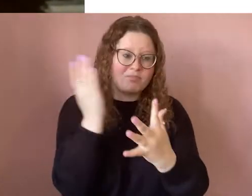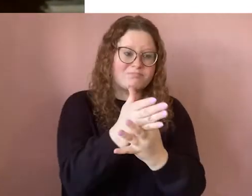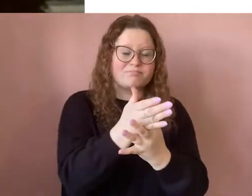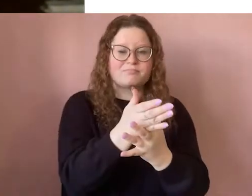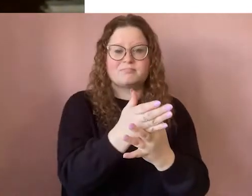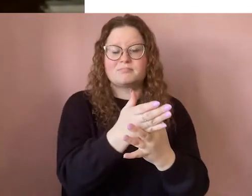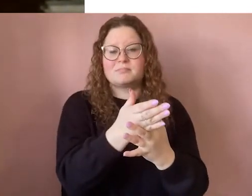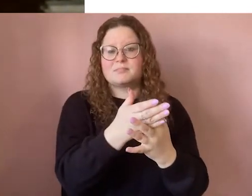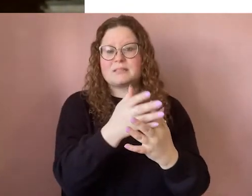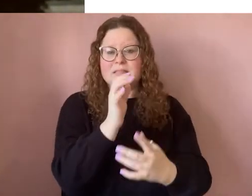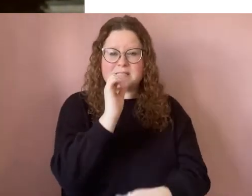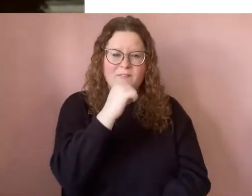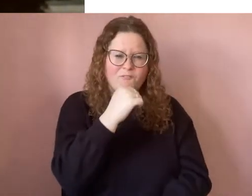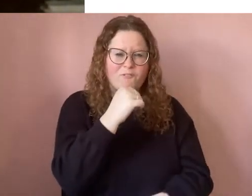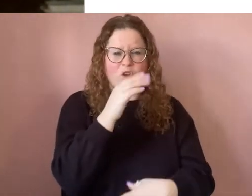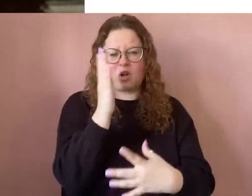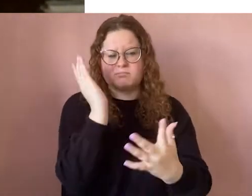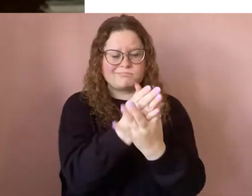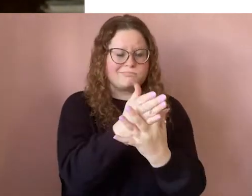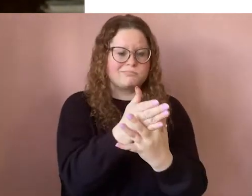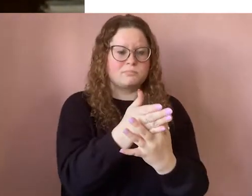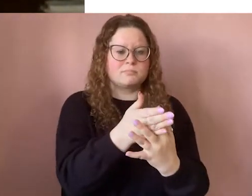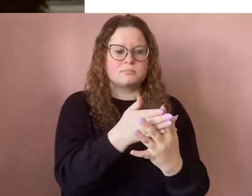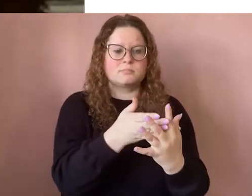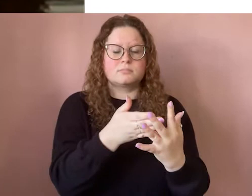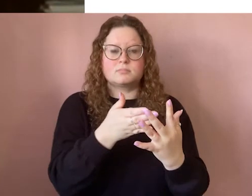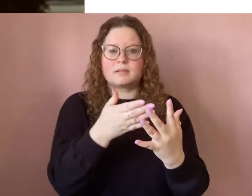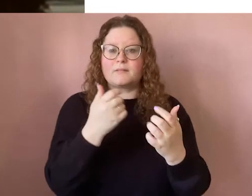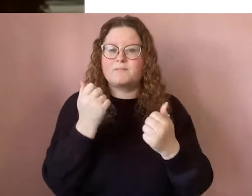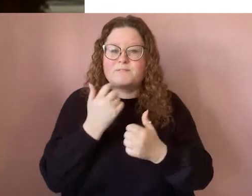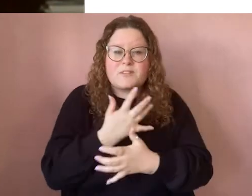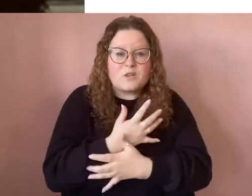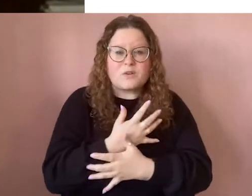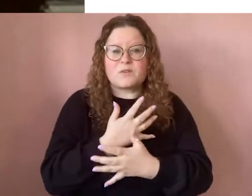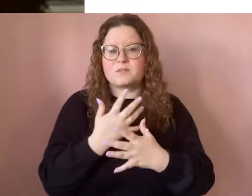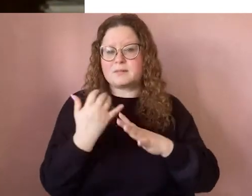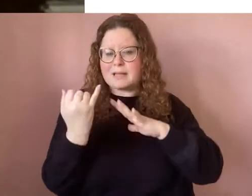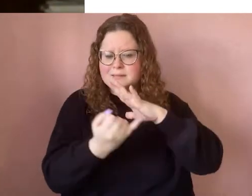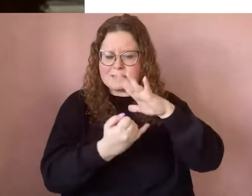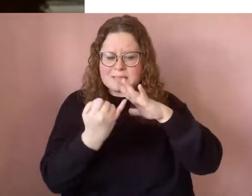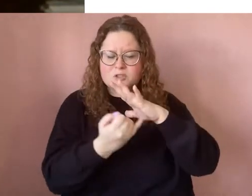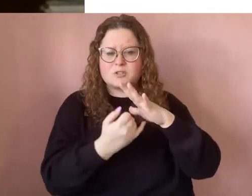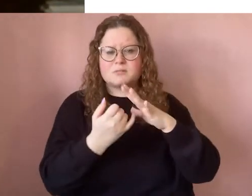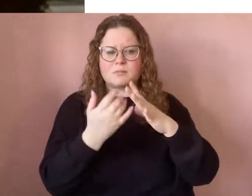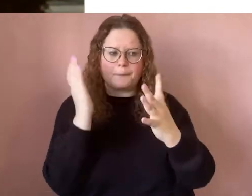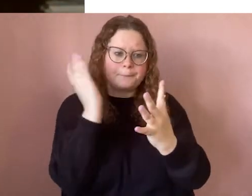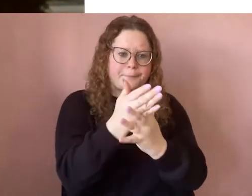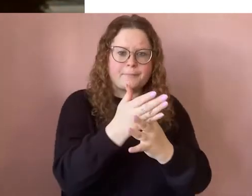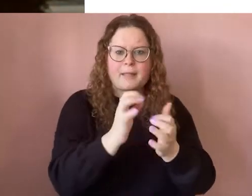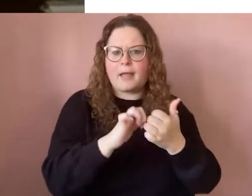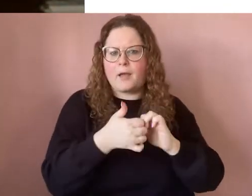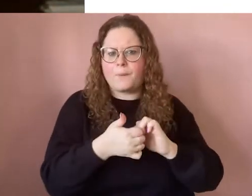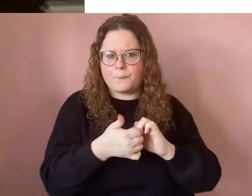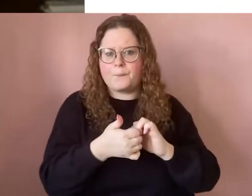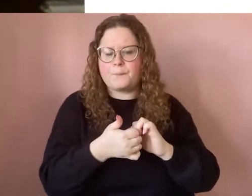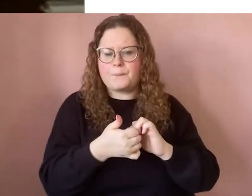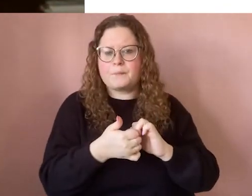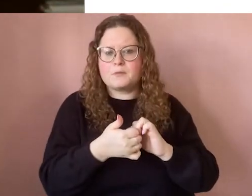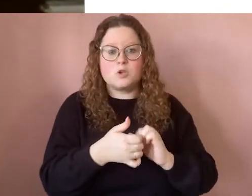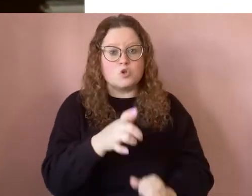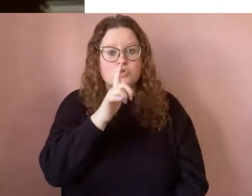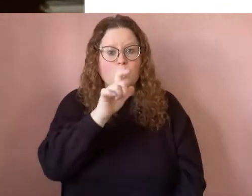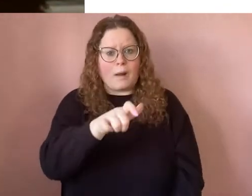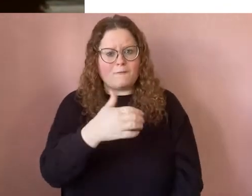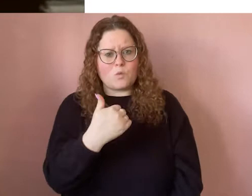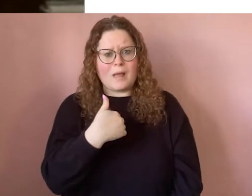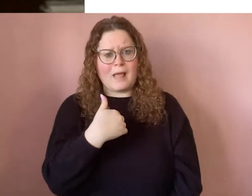the suffering be prevented? The fear and isolation, how can these be prevented? We don't have to find a